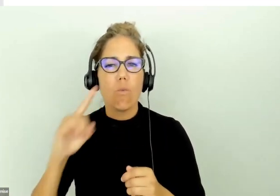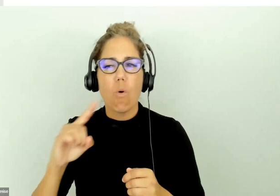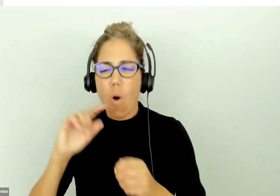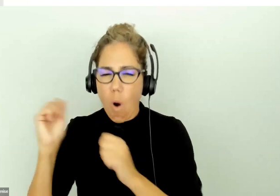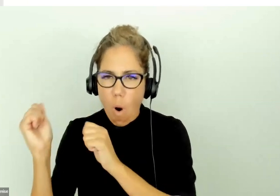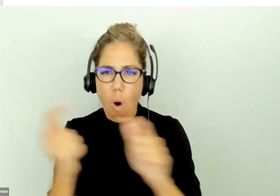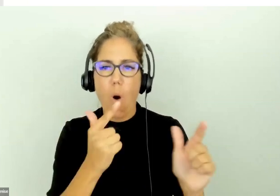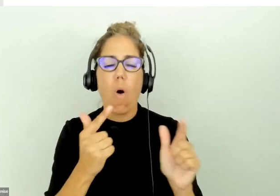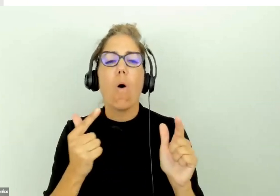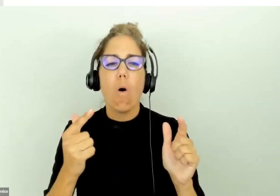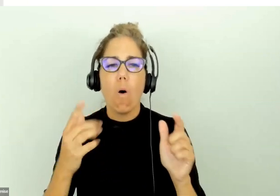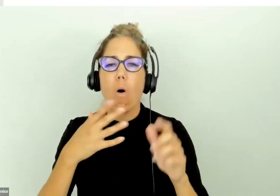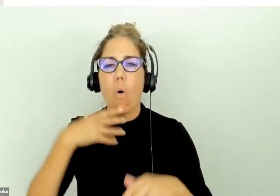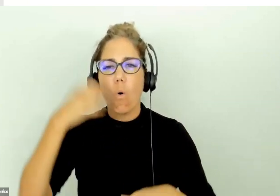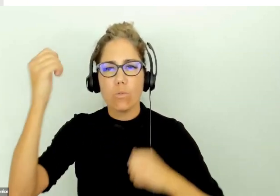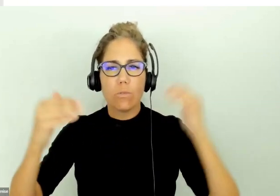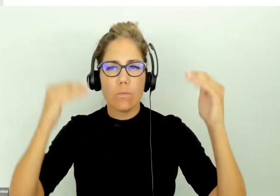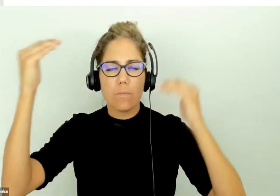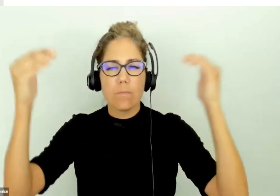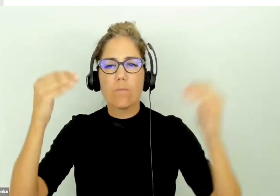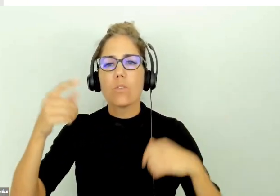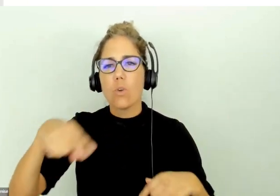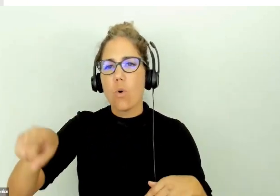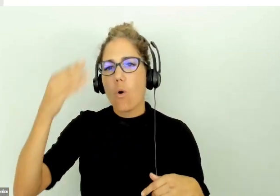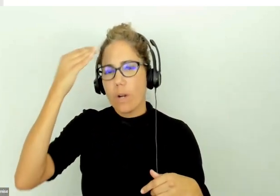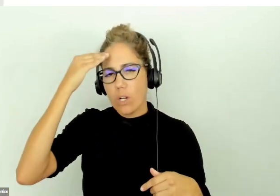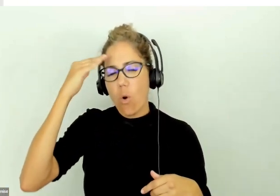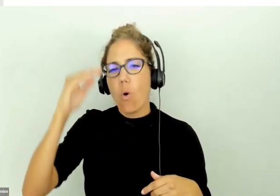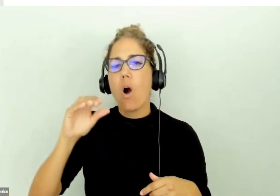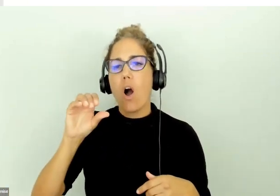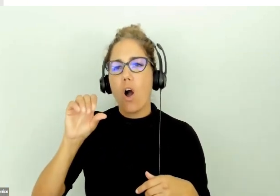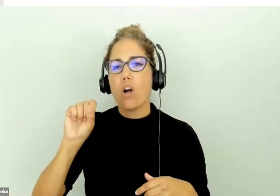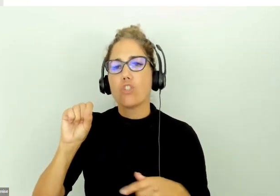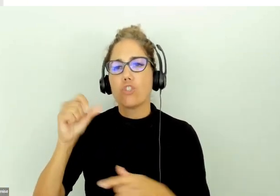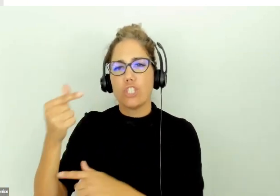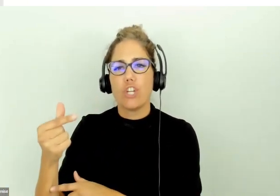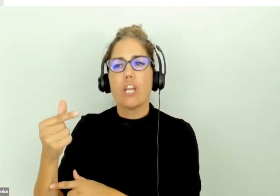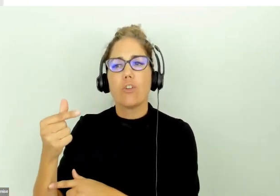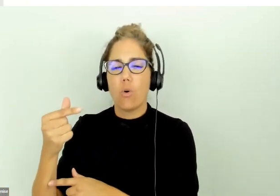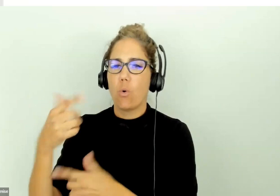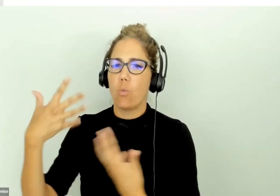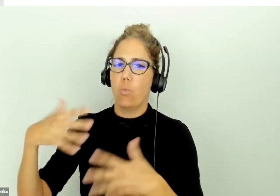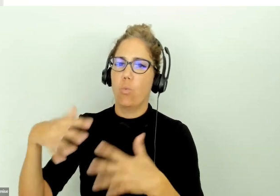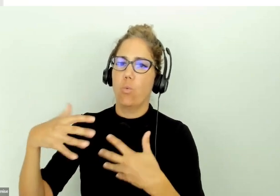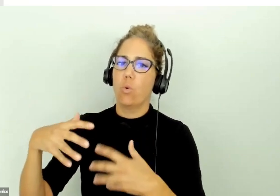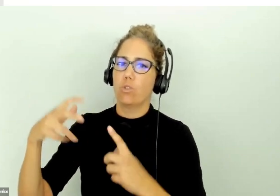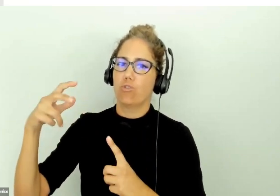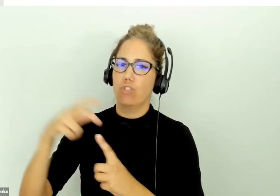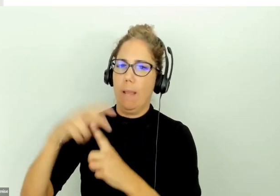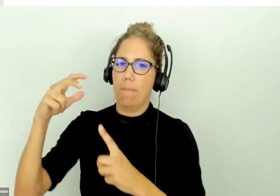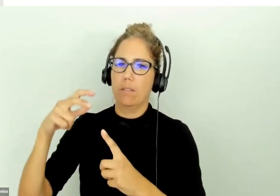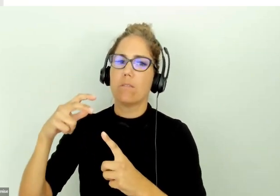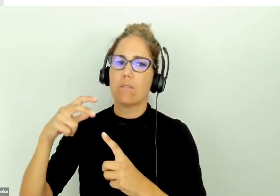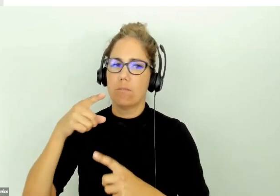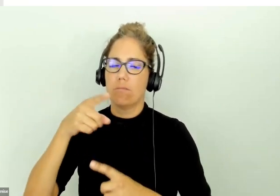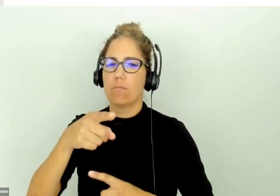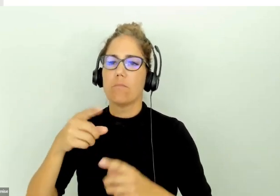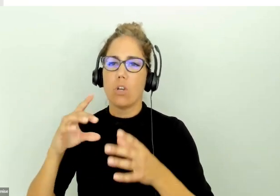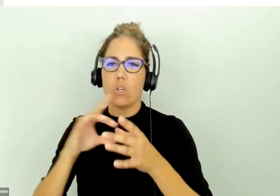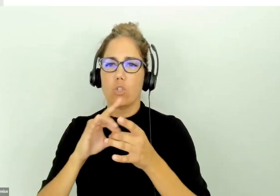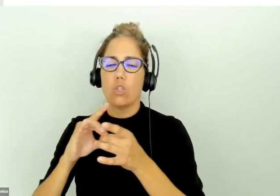adults. As many of you probably know, our Surgeon General has been a champion for social connection and has released